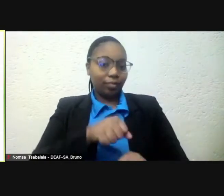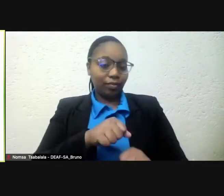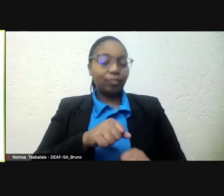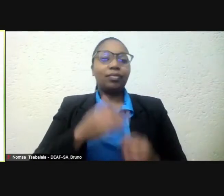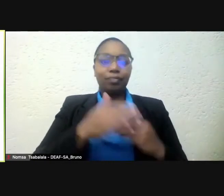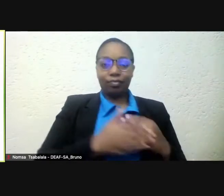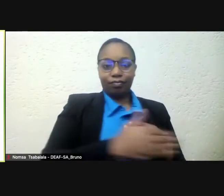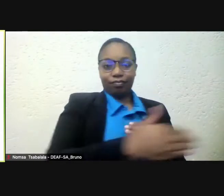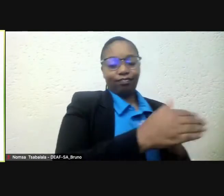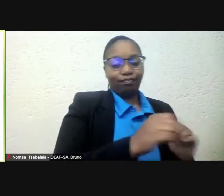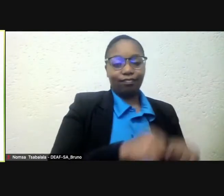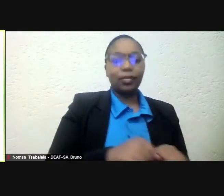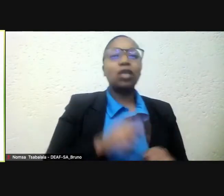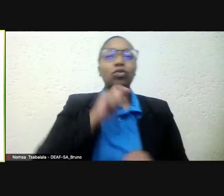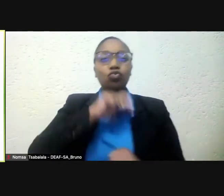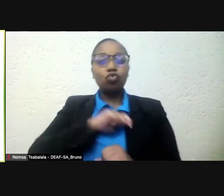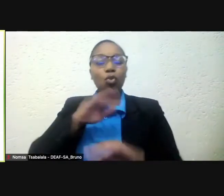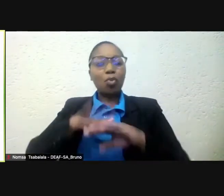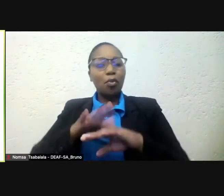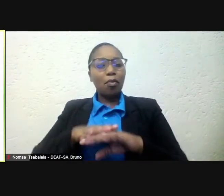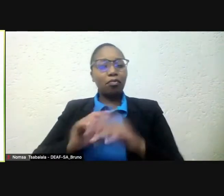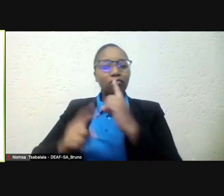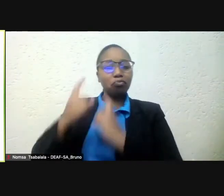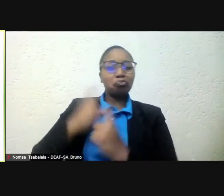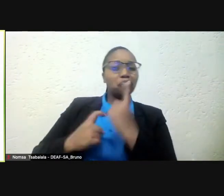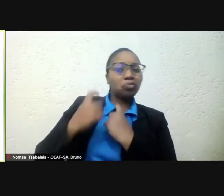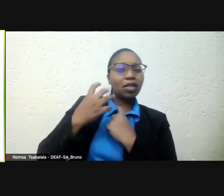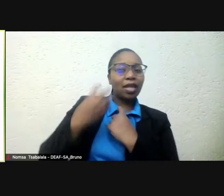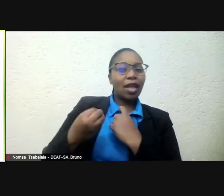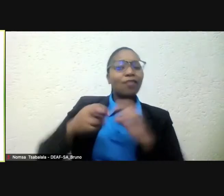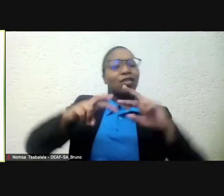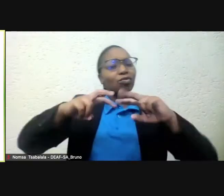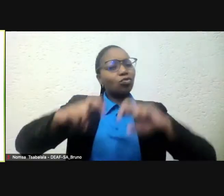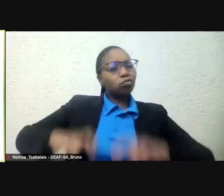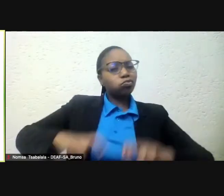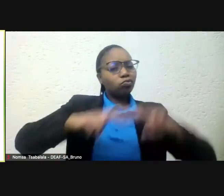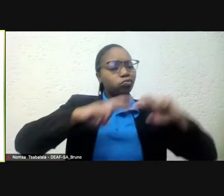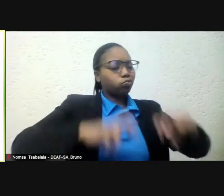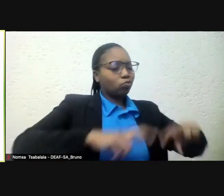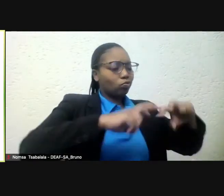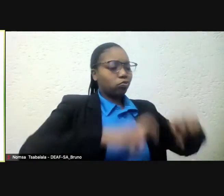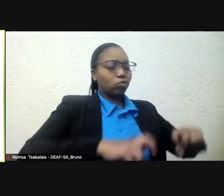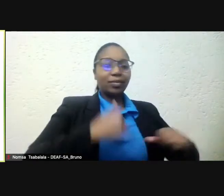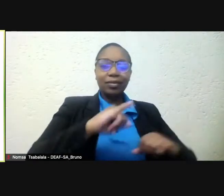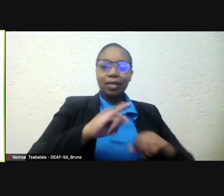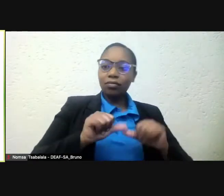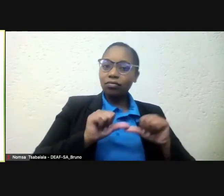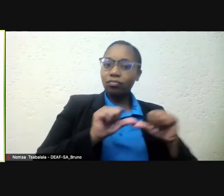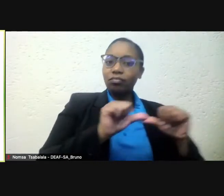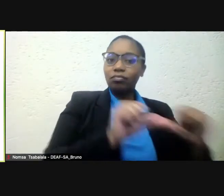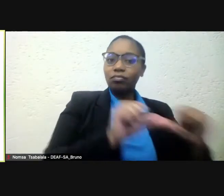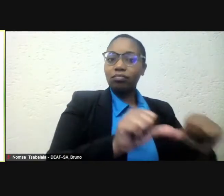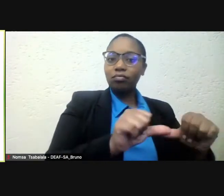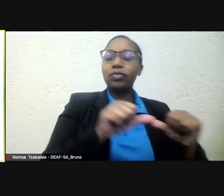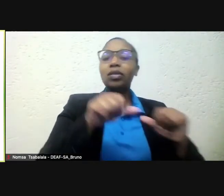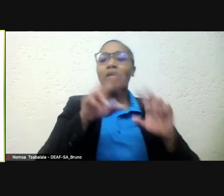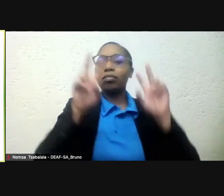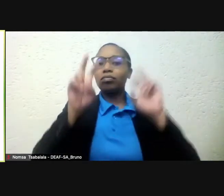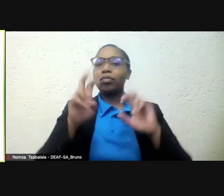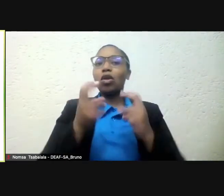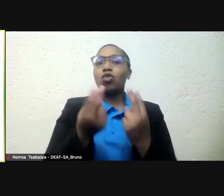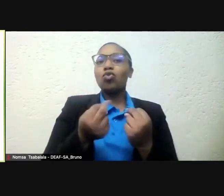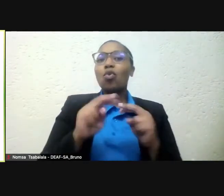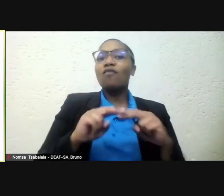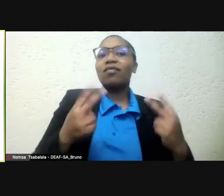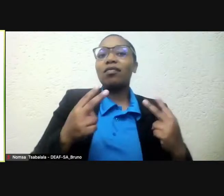while more research is going on, not only here in South Africa, but all over the world, the evidence that is very clear thus far